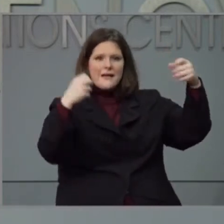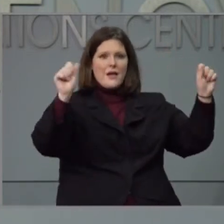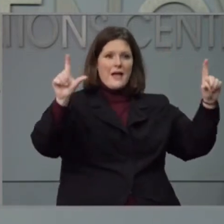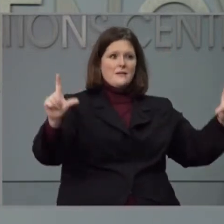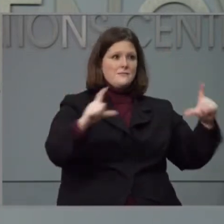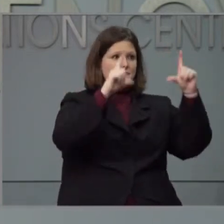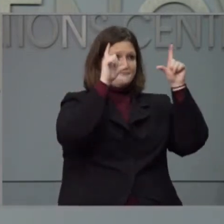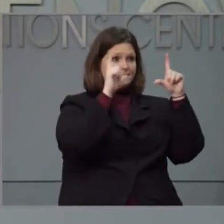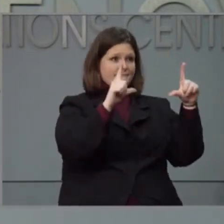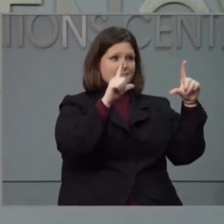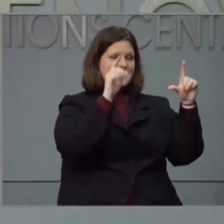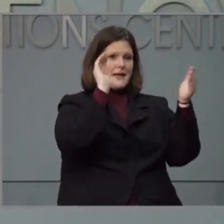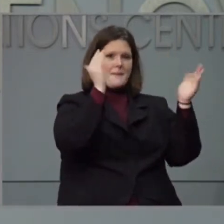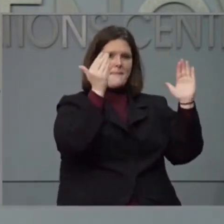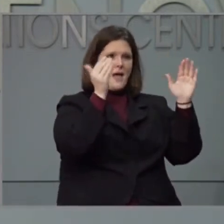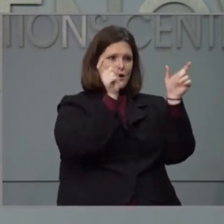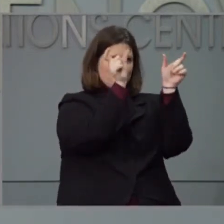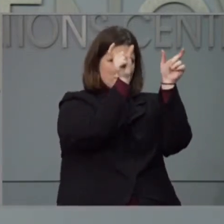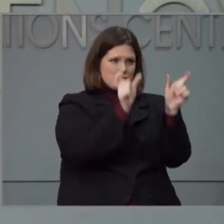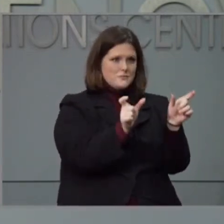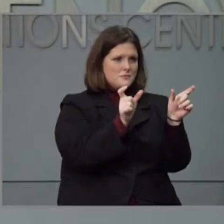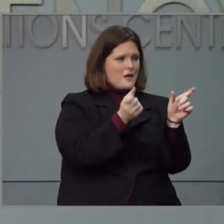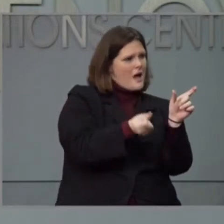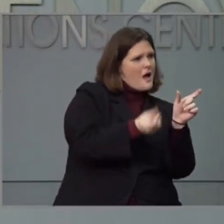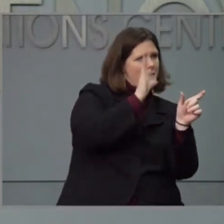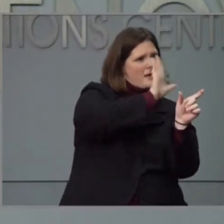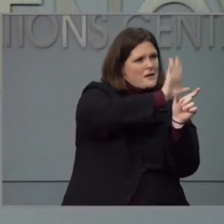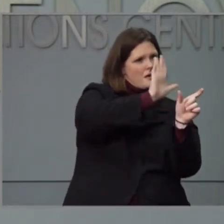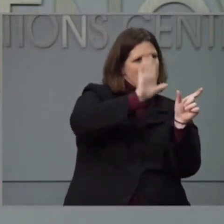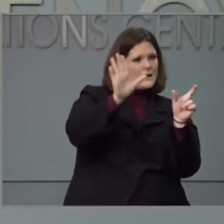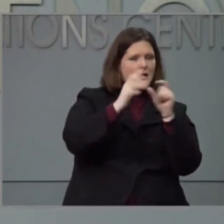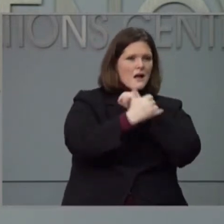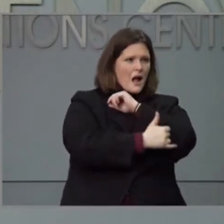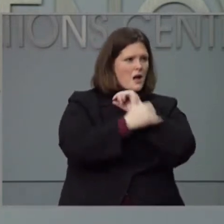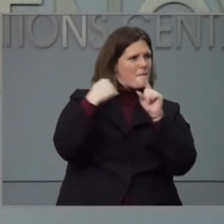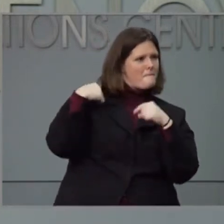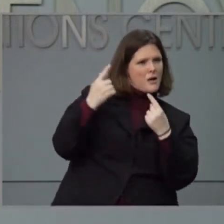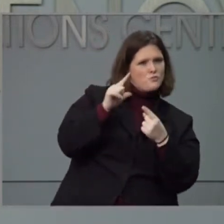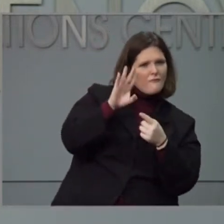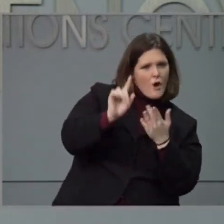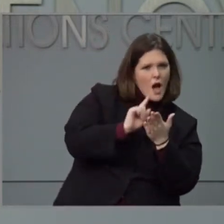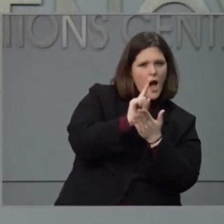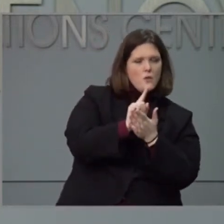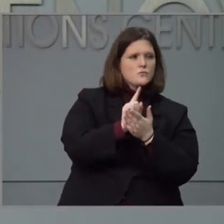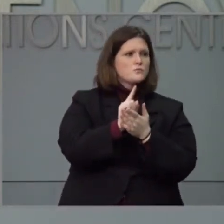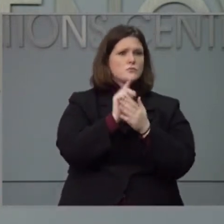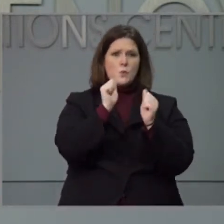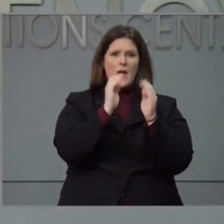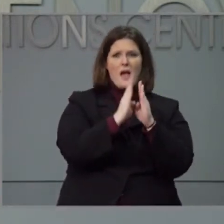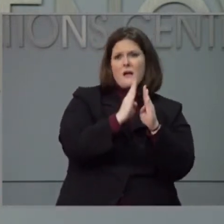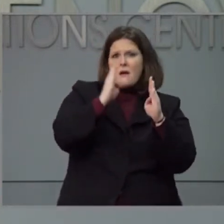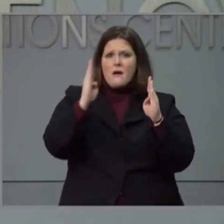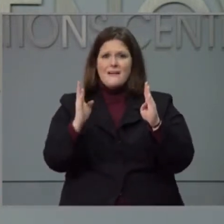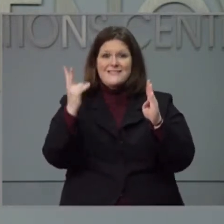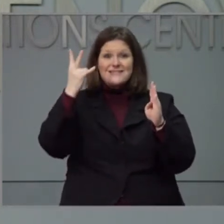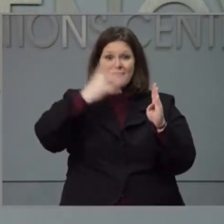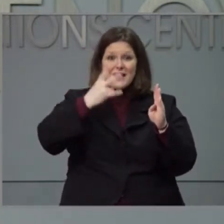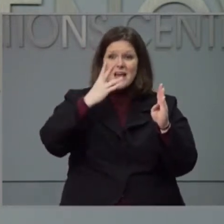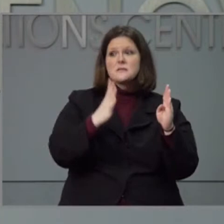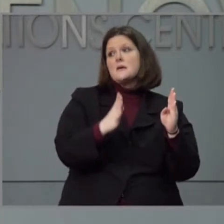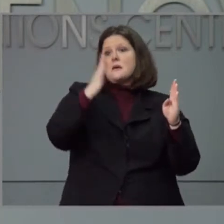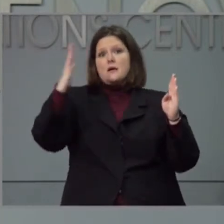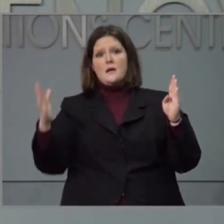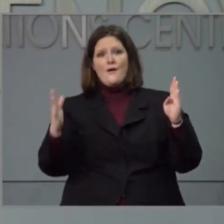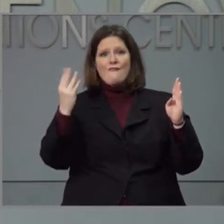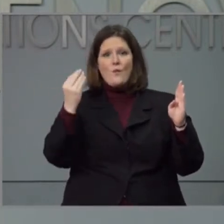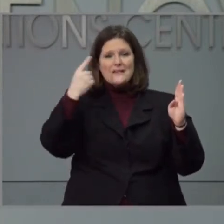side. You can look at how many cases have happened in the last 24 hours, 7 days, 14 days, and you can look at that cut by